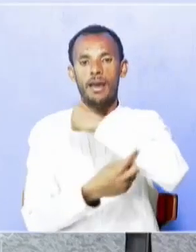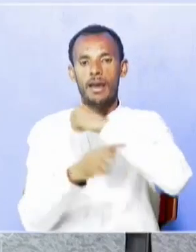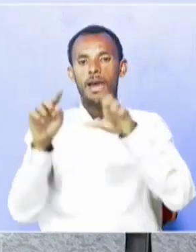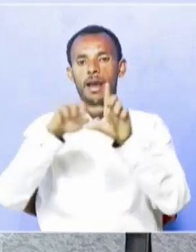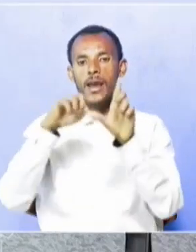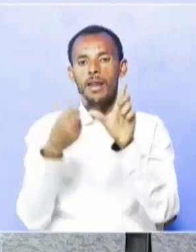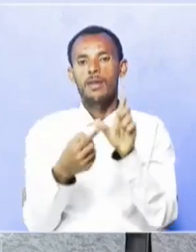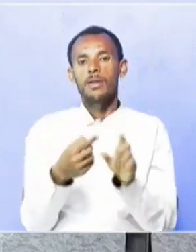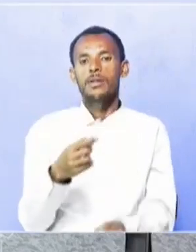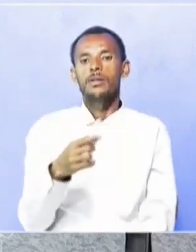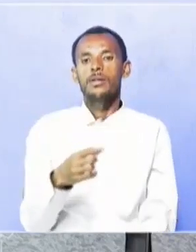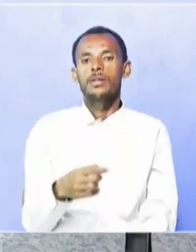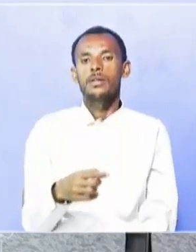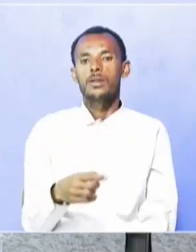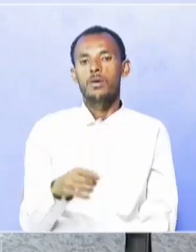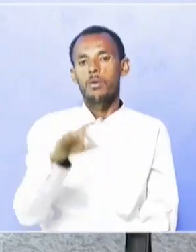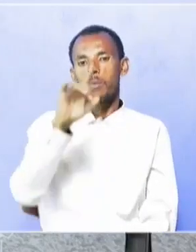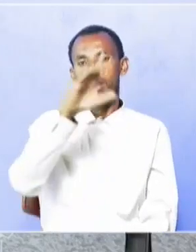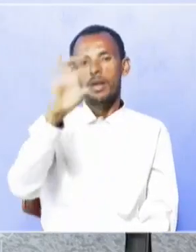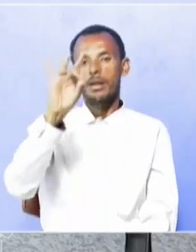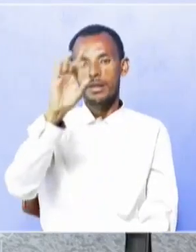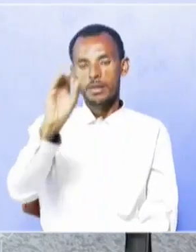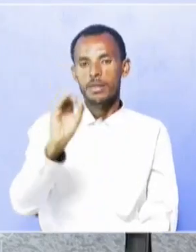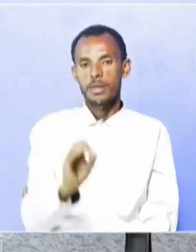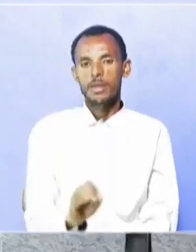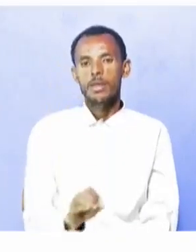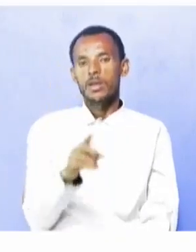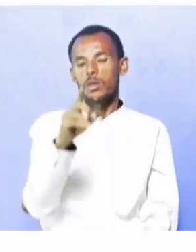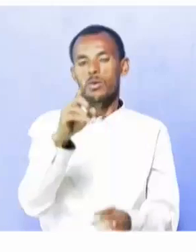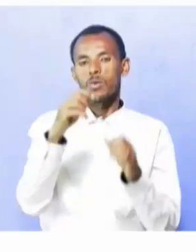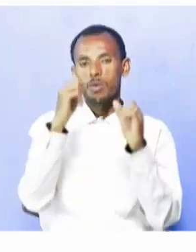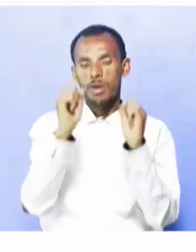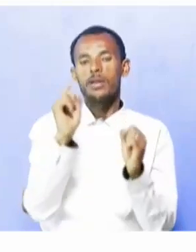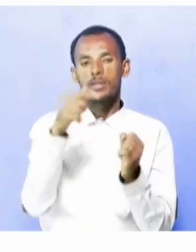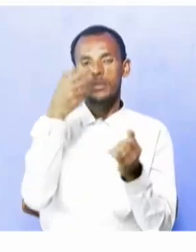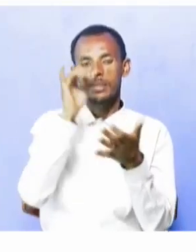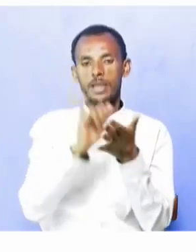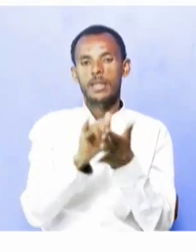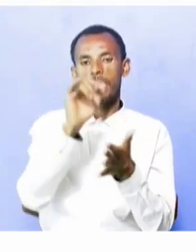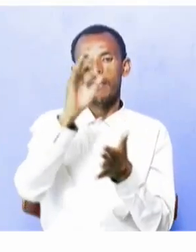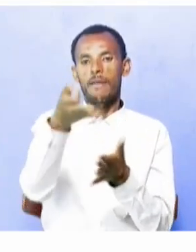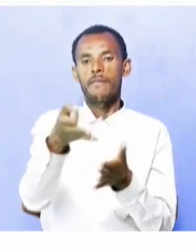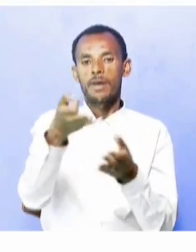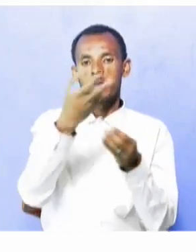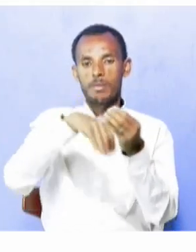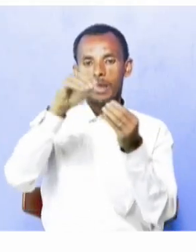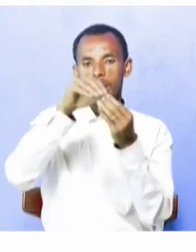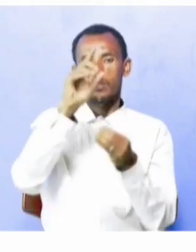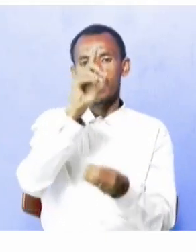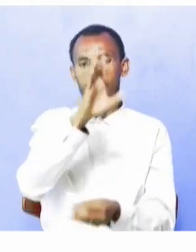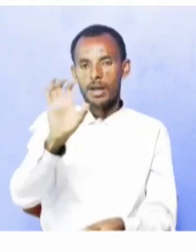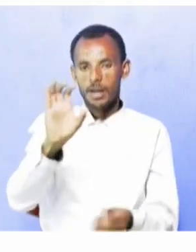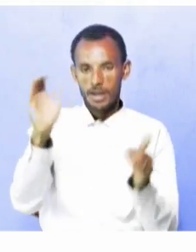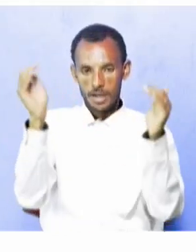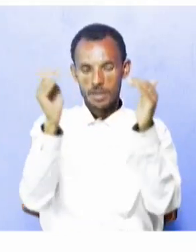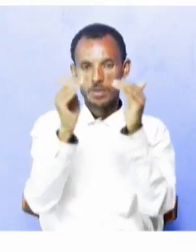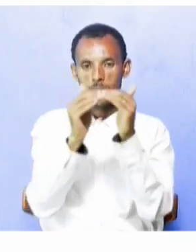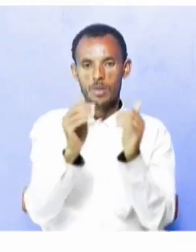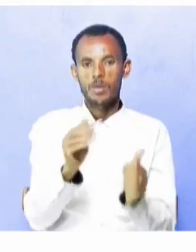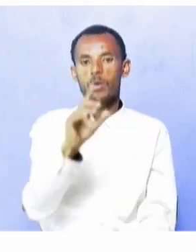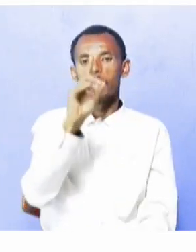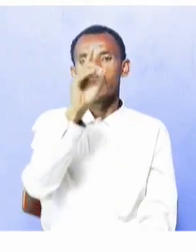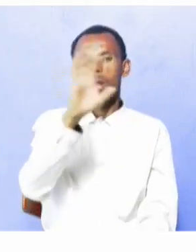and 100 forms a straight angle, so that you can say that F plus 100 degree